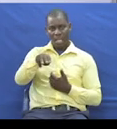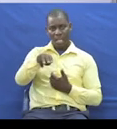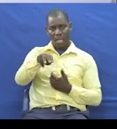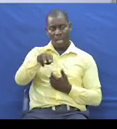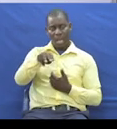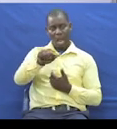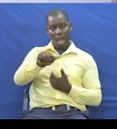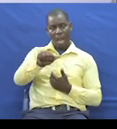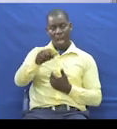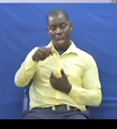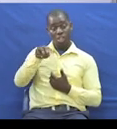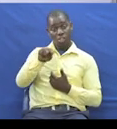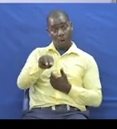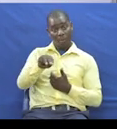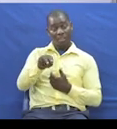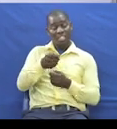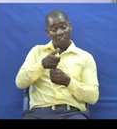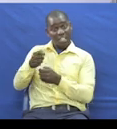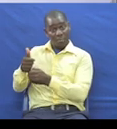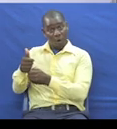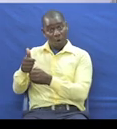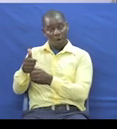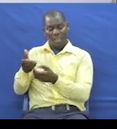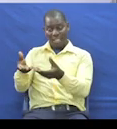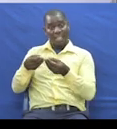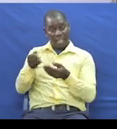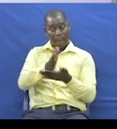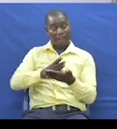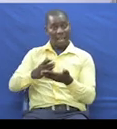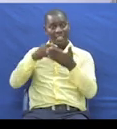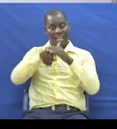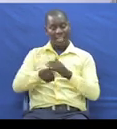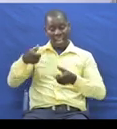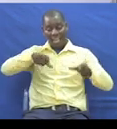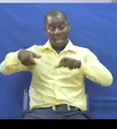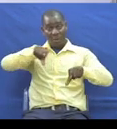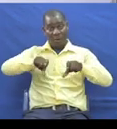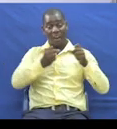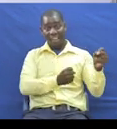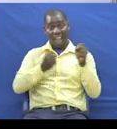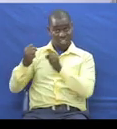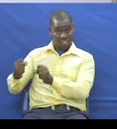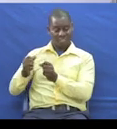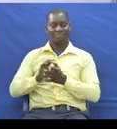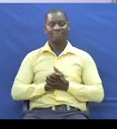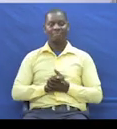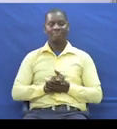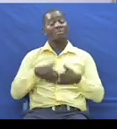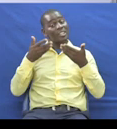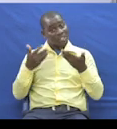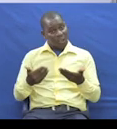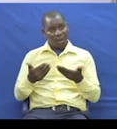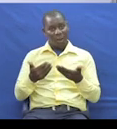is a smallest divisible particle that can take part in a chemical reaction. Now,